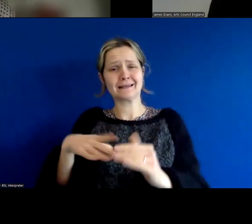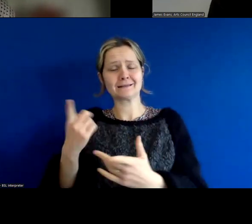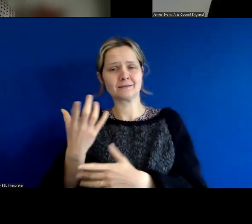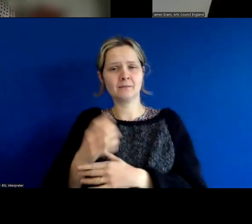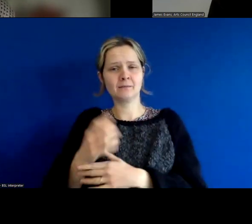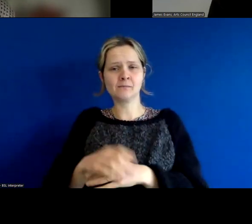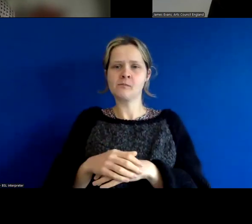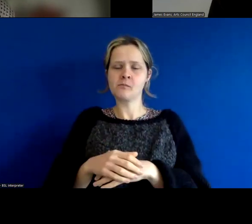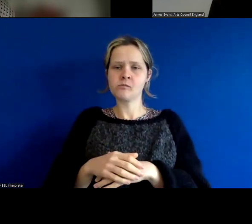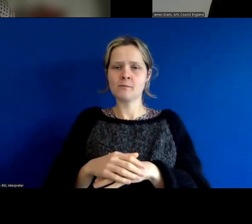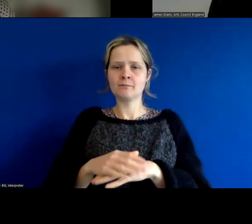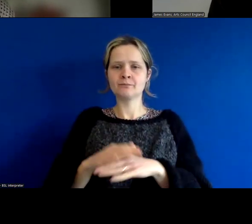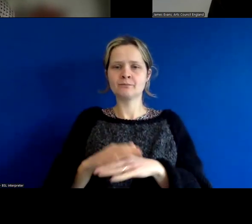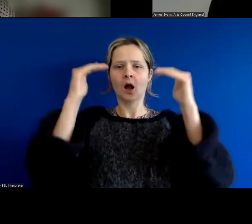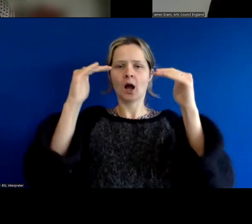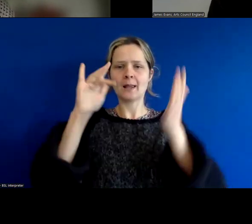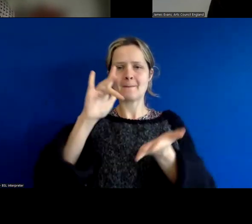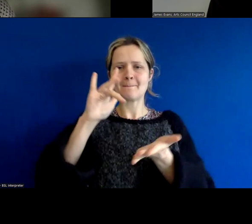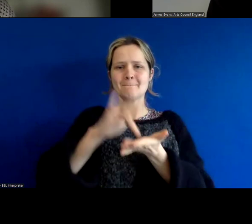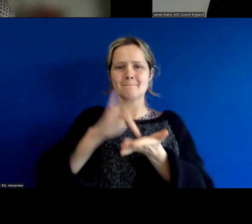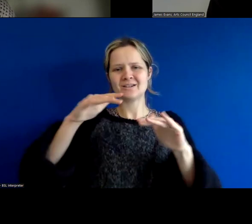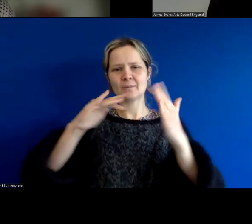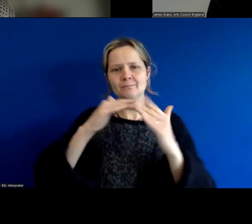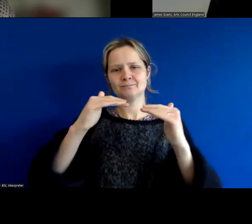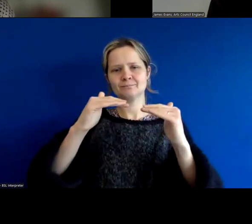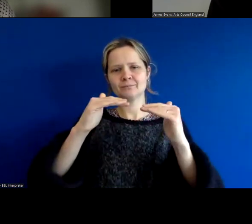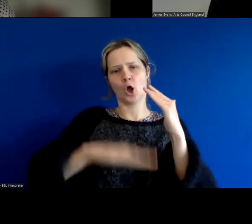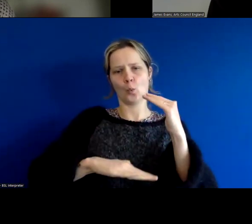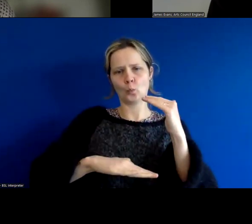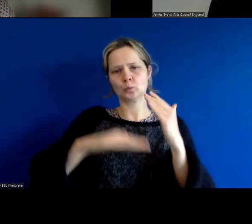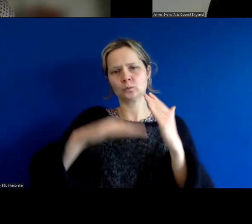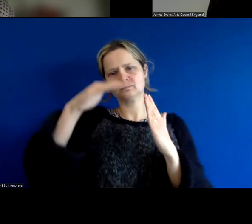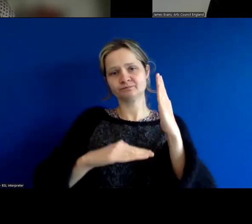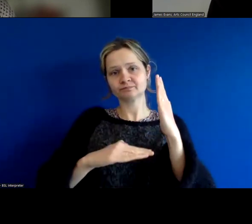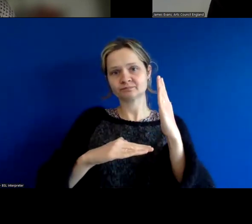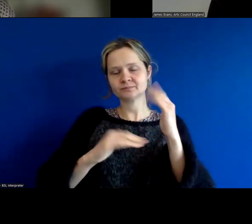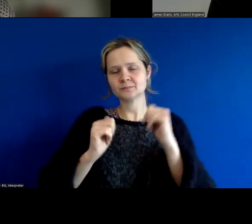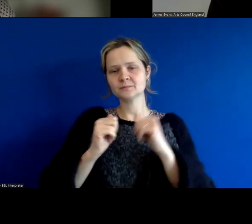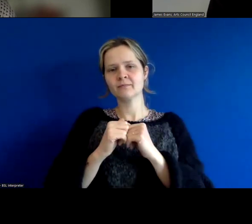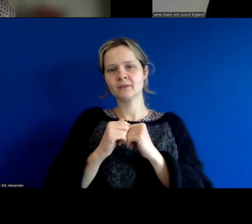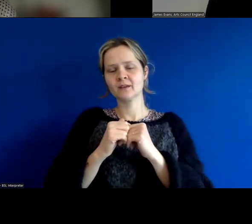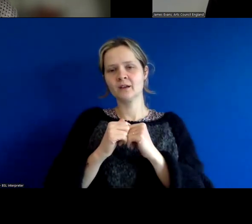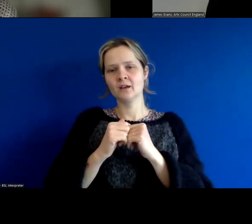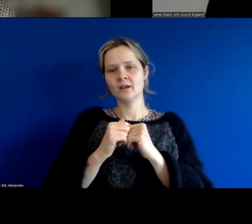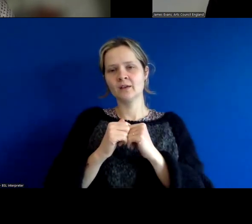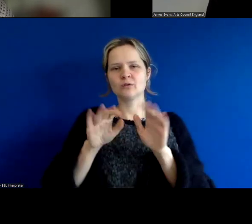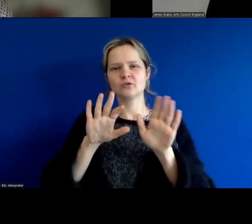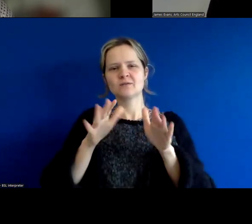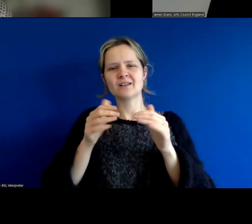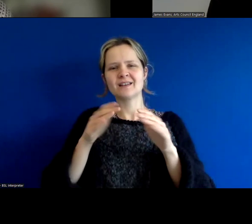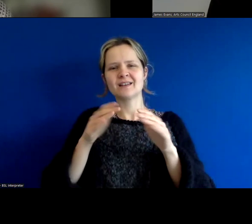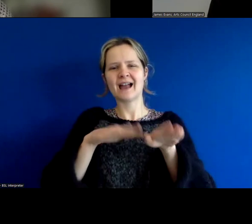High, medium, and low, Laura, are just defined as within the average of the areas that you're looking at.